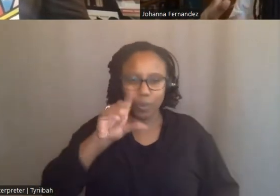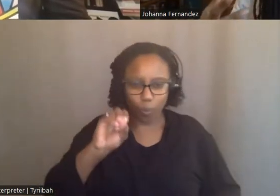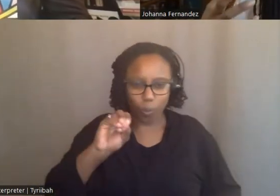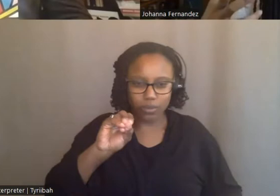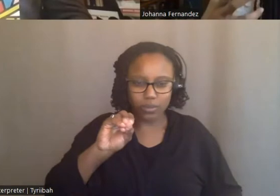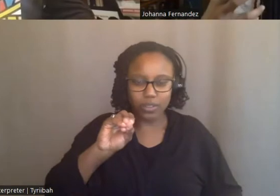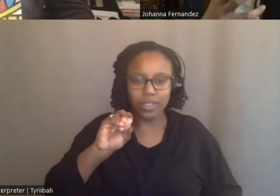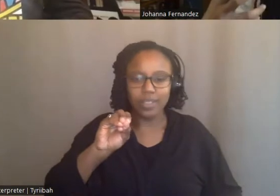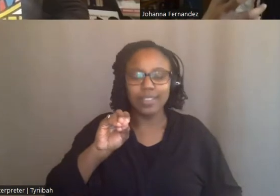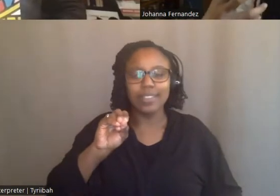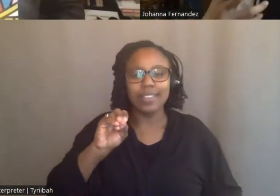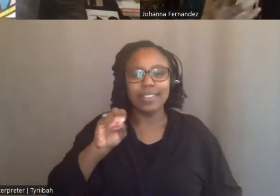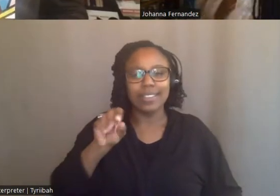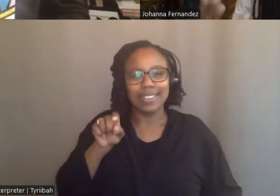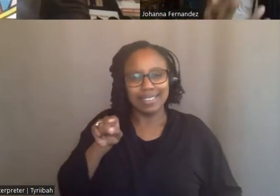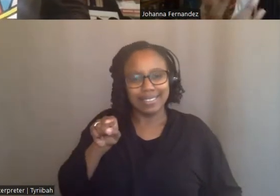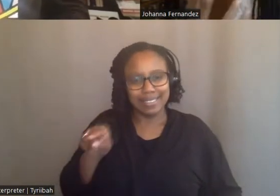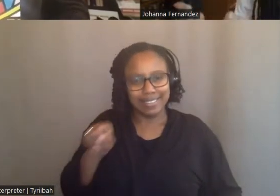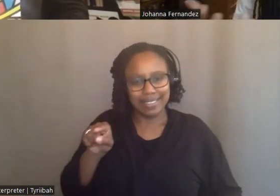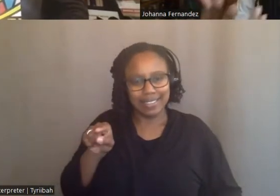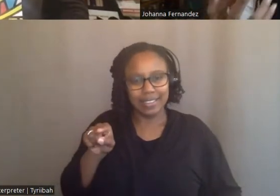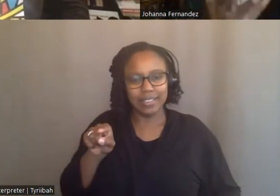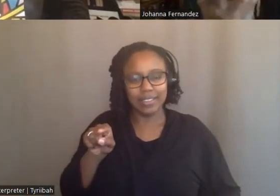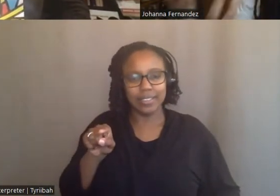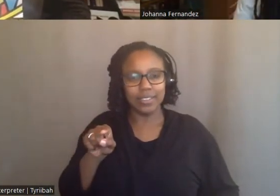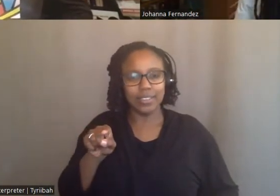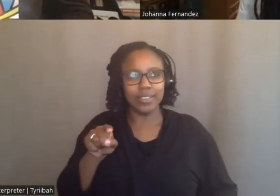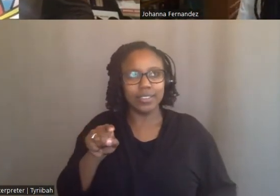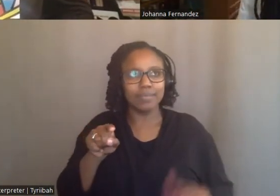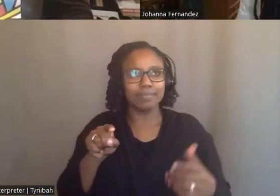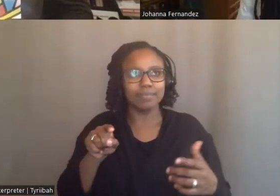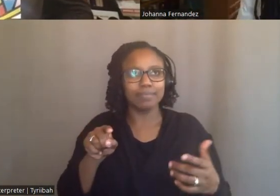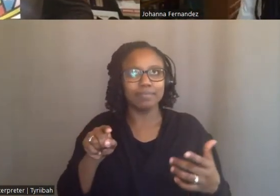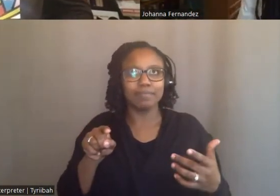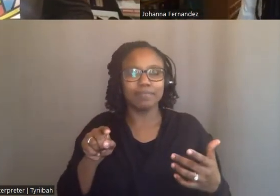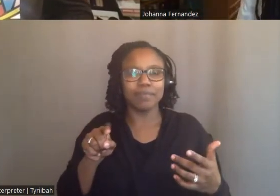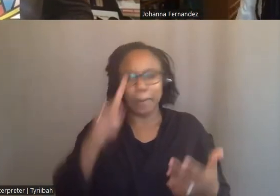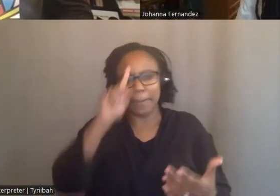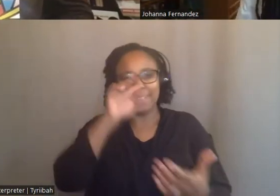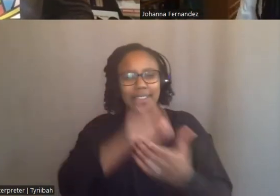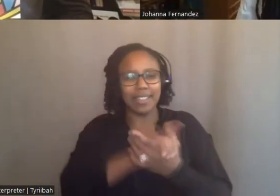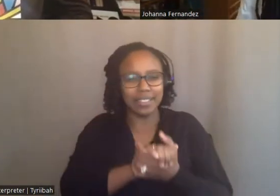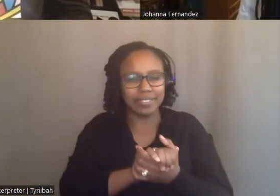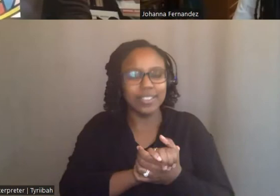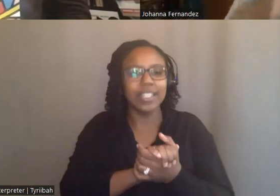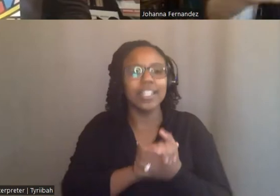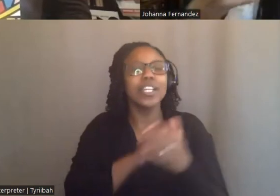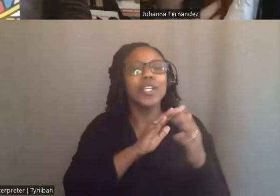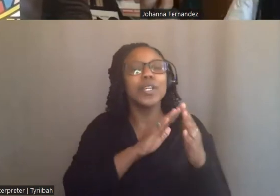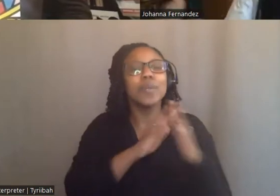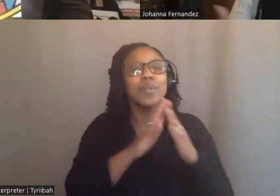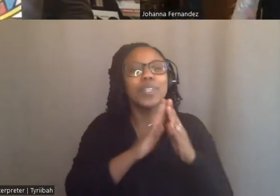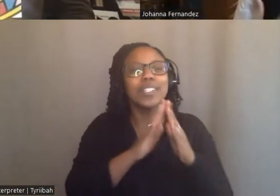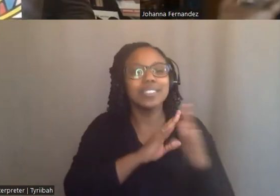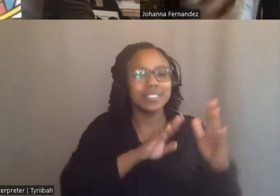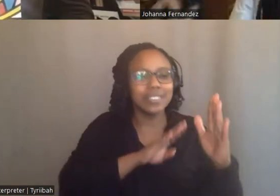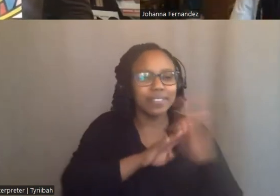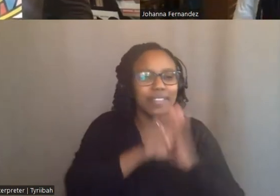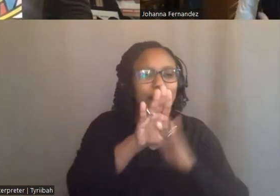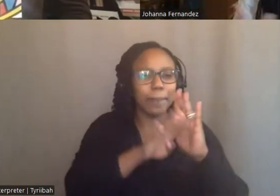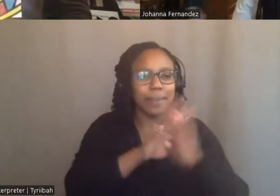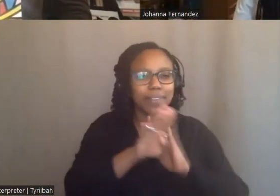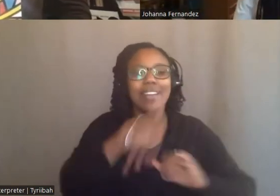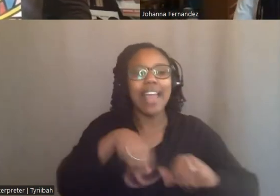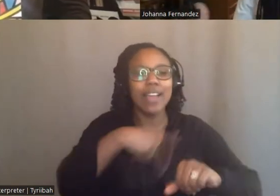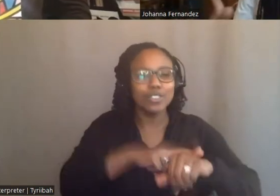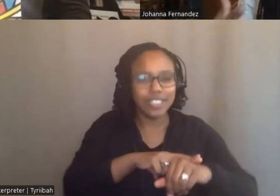organic, the organic development of communities, and he wanted to engage